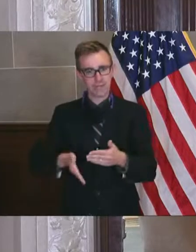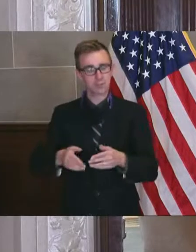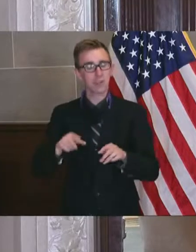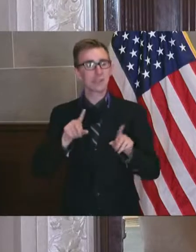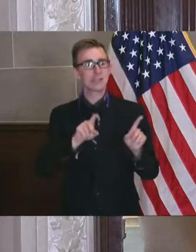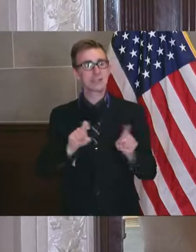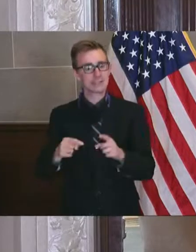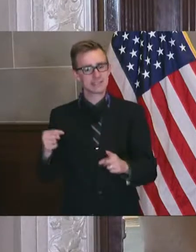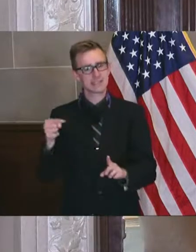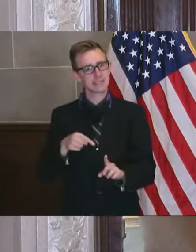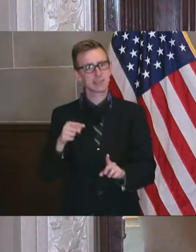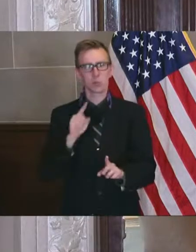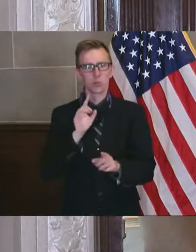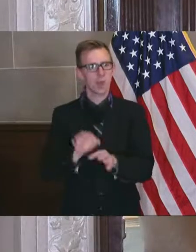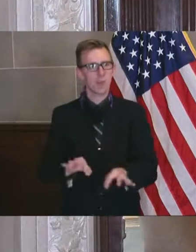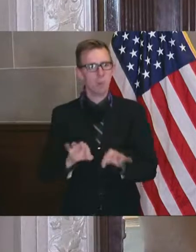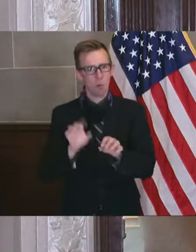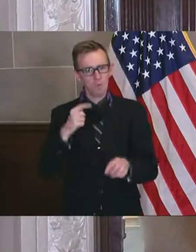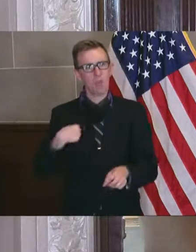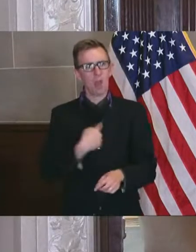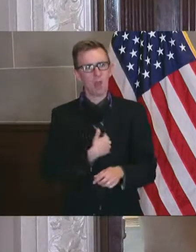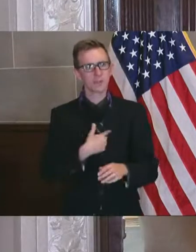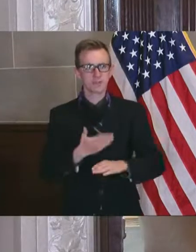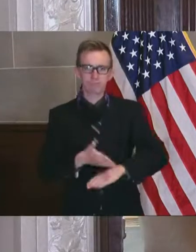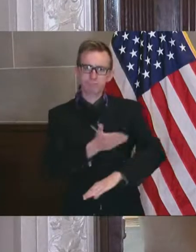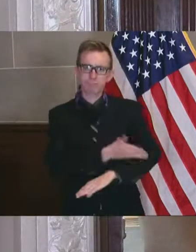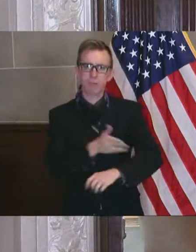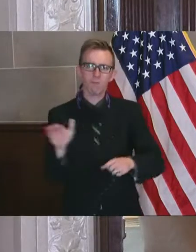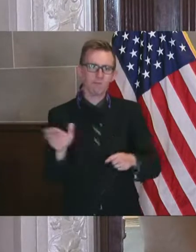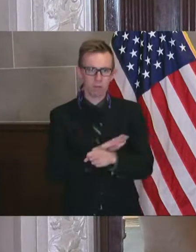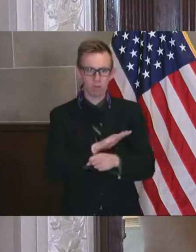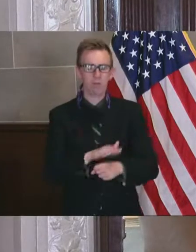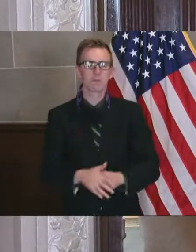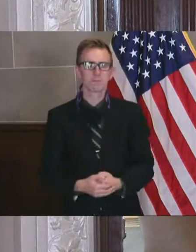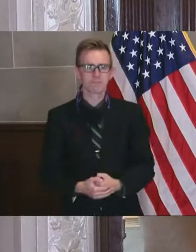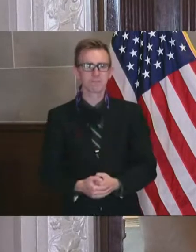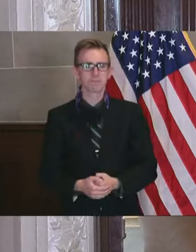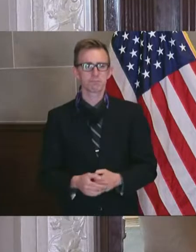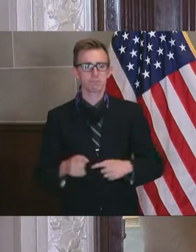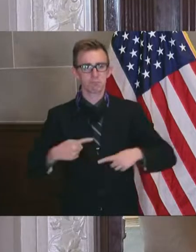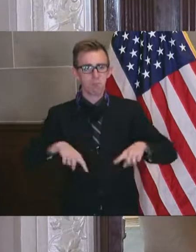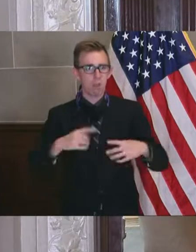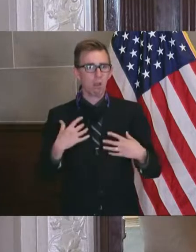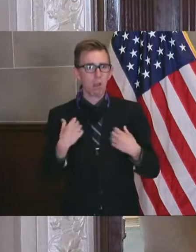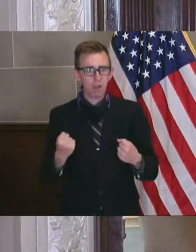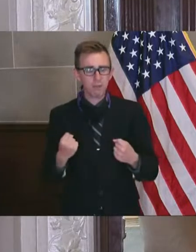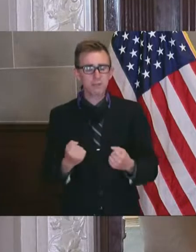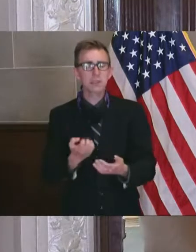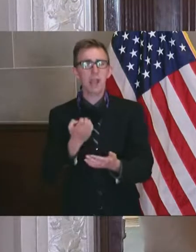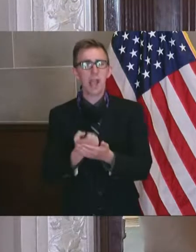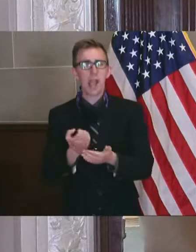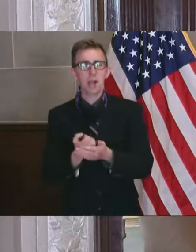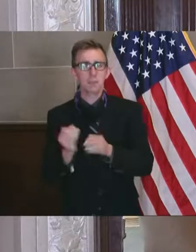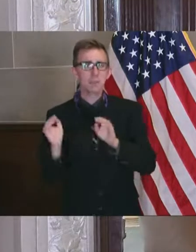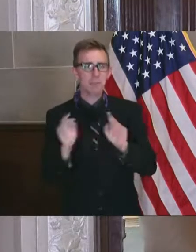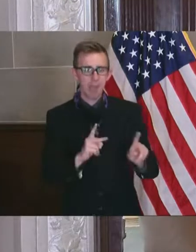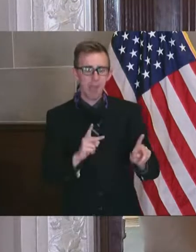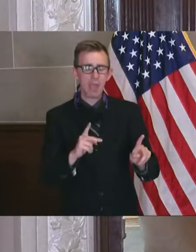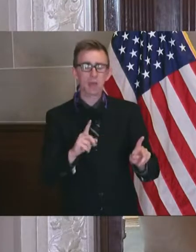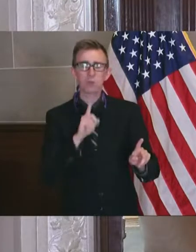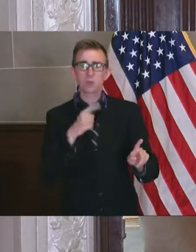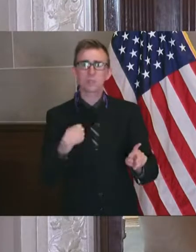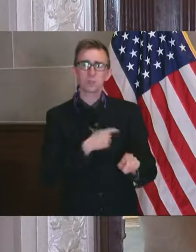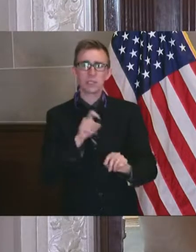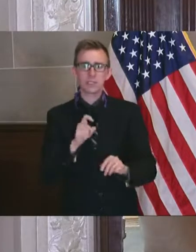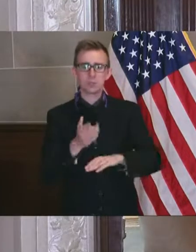the key to Missouri's full recovery. In order to restore consumer confidence and bring back our economy, we must